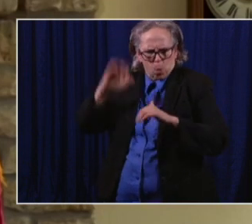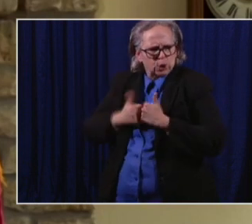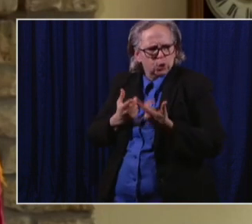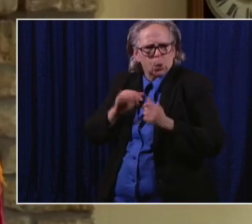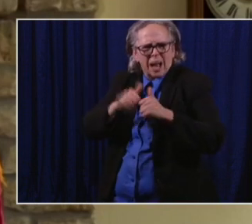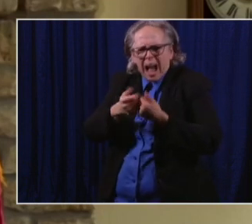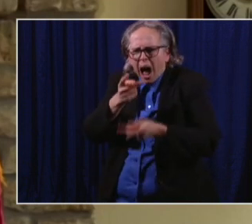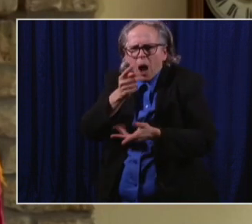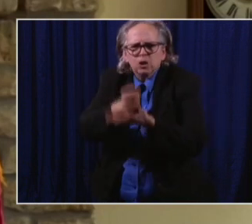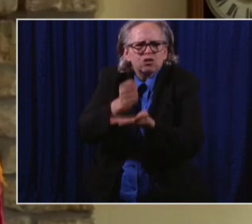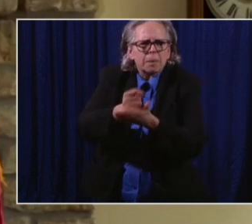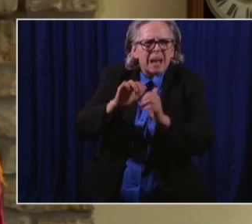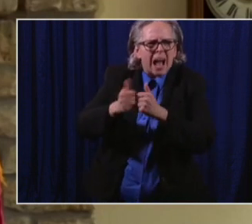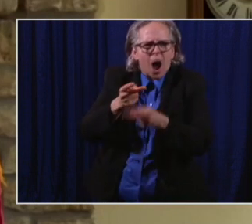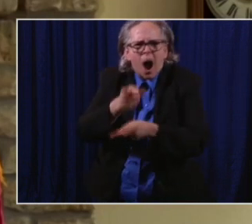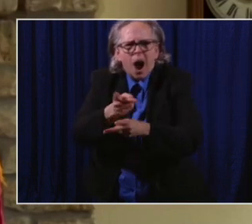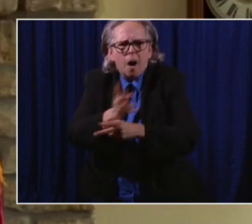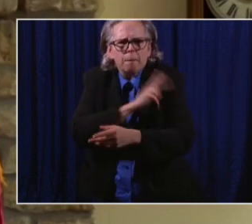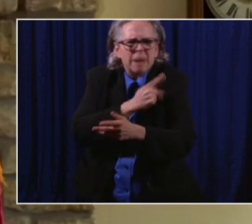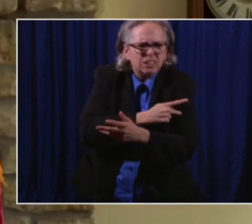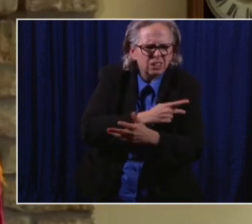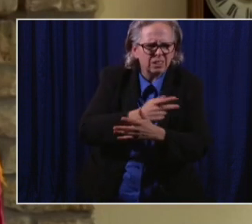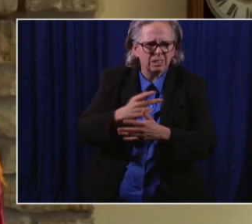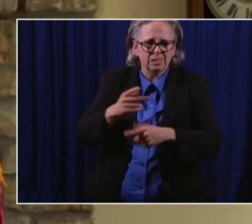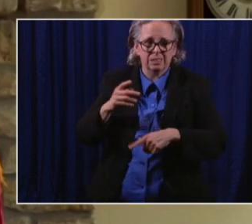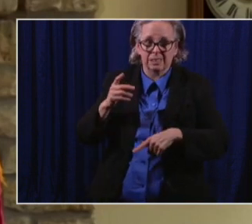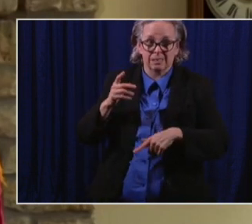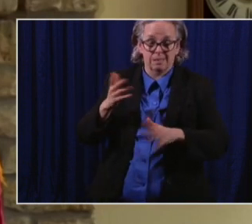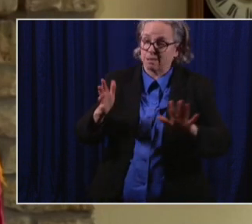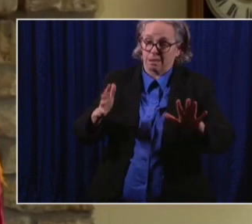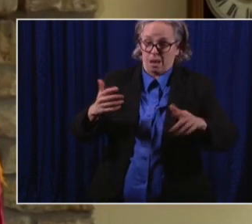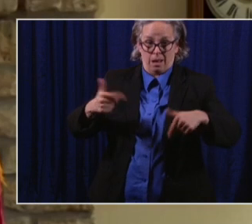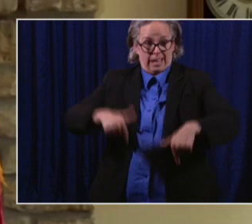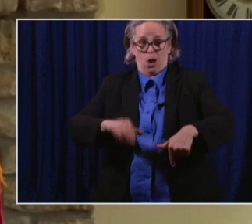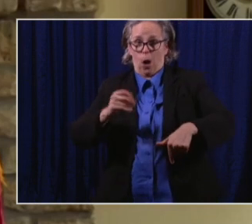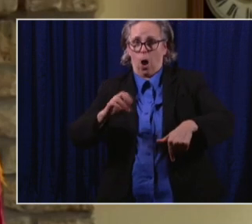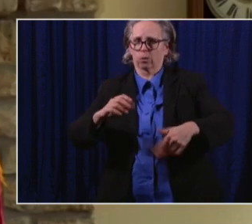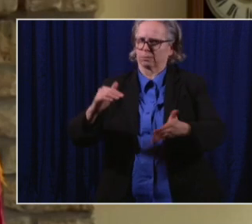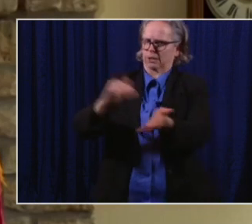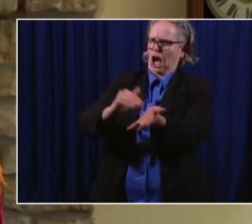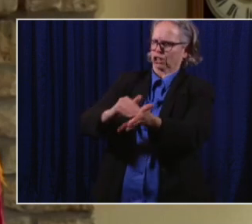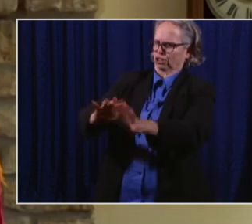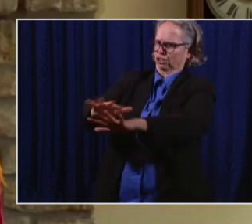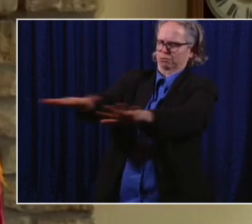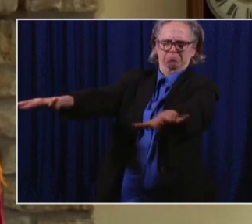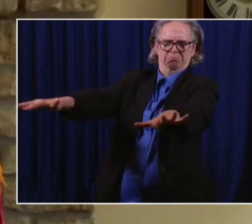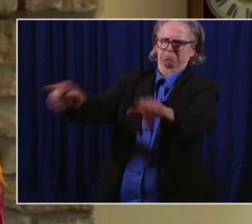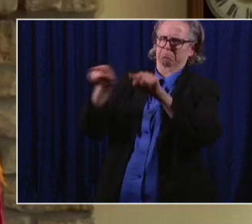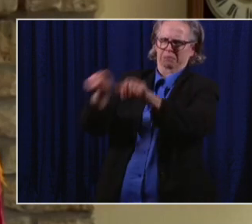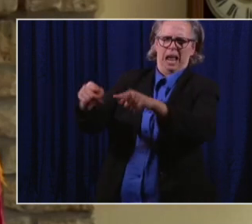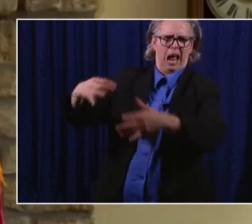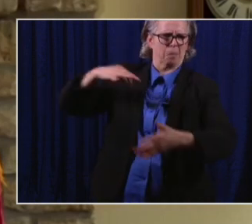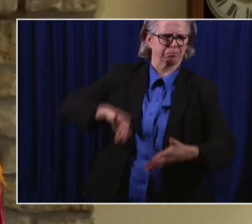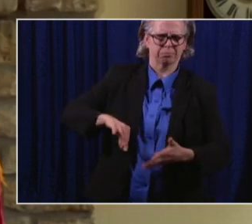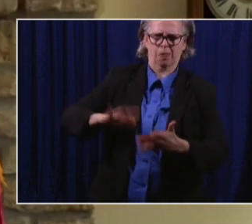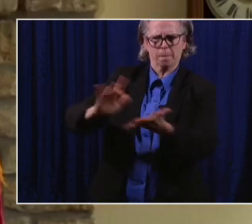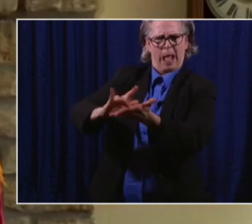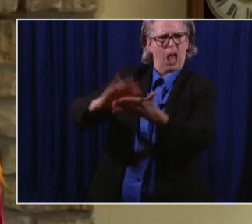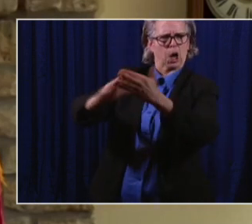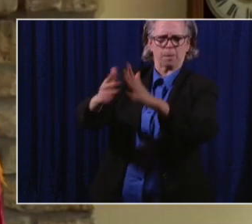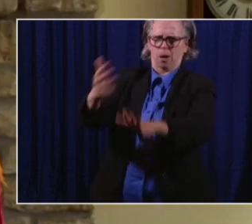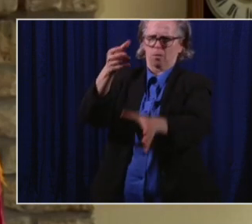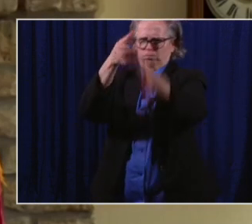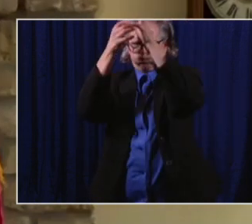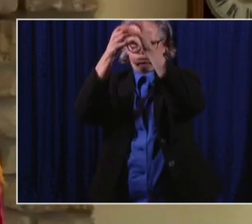no credit. This is what doctors have done. This is what the medical community has done. This is what the researchers